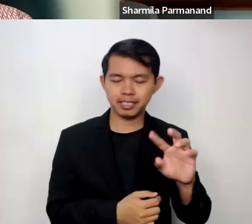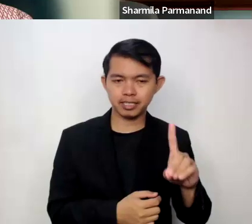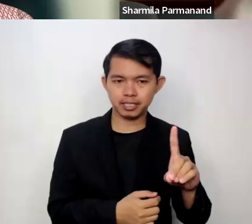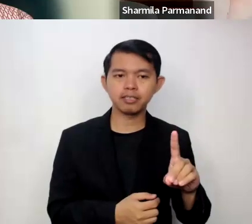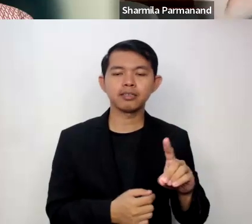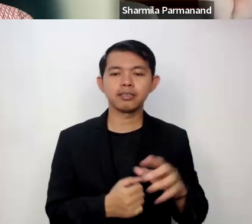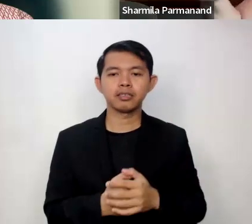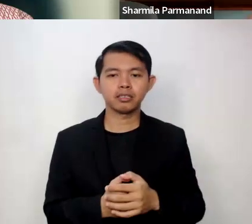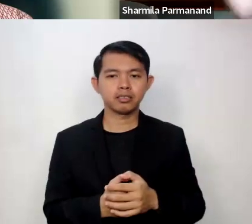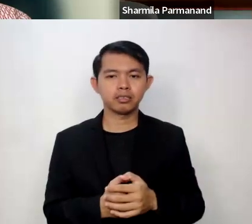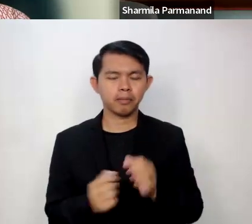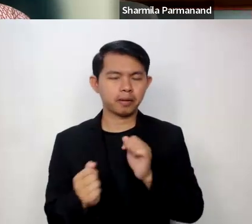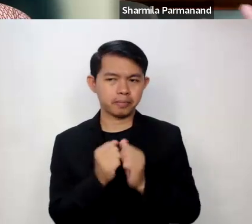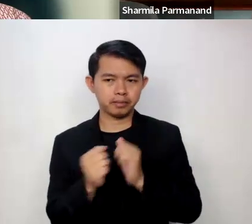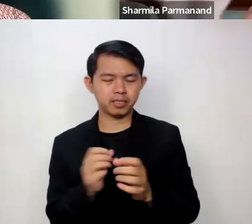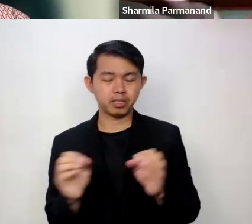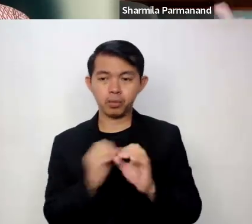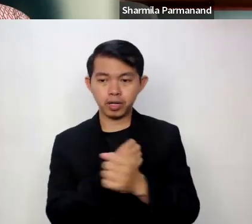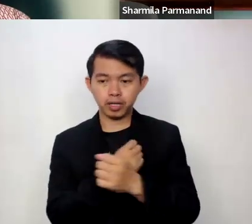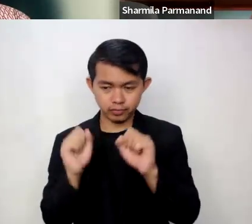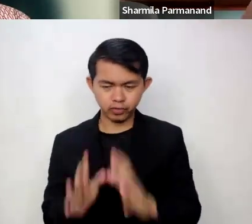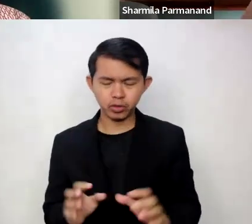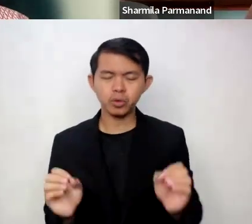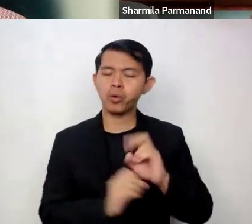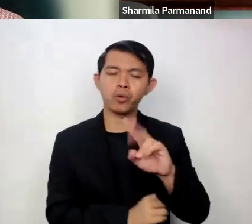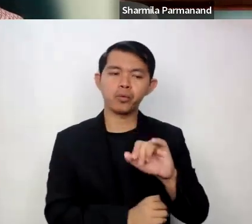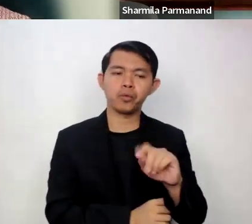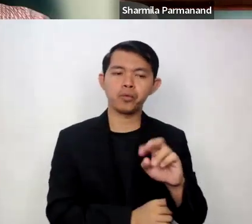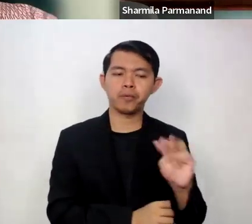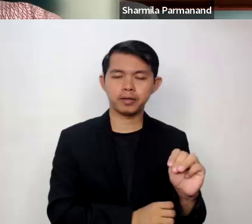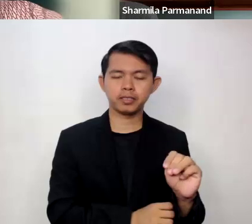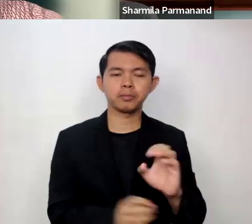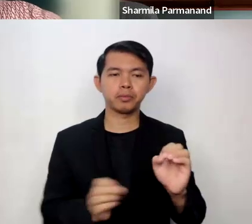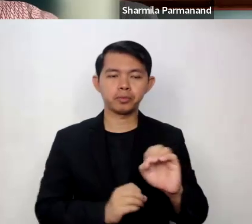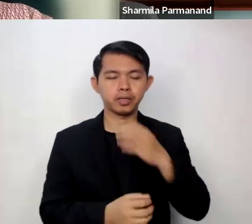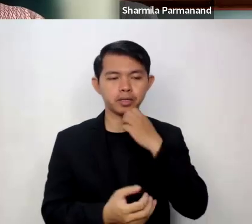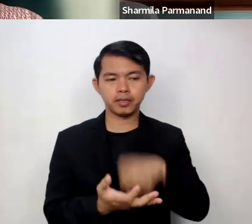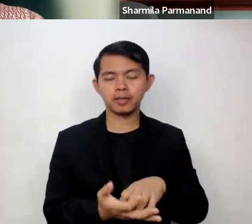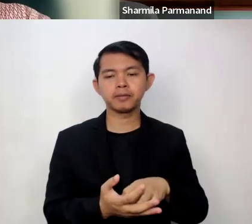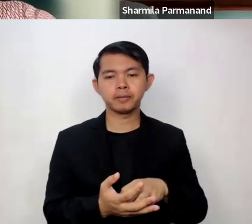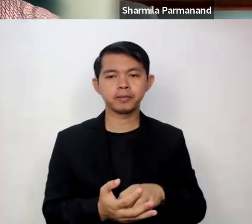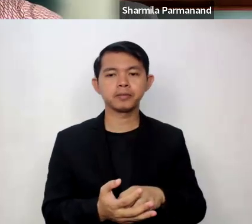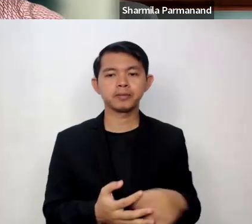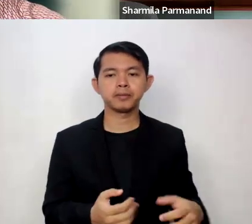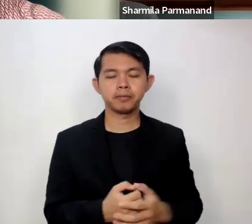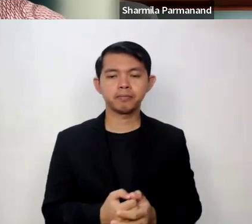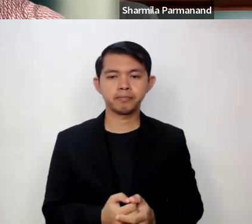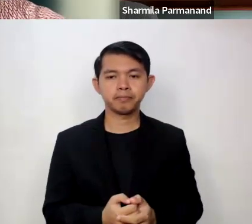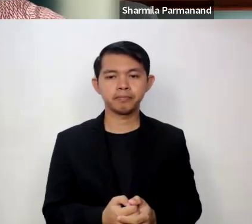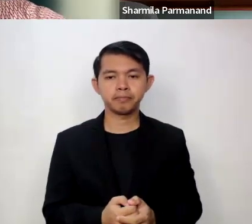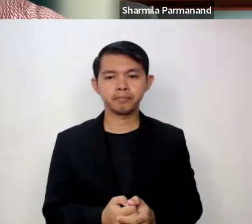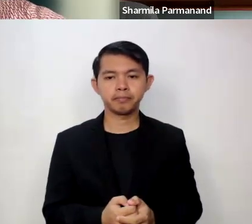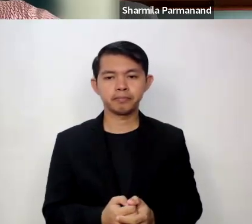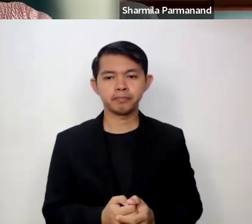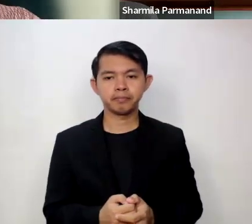no saviors, there are no victims, there are no villains necessarily. And so, of course, we challenge where the